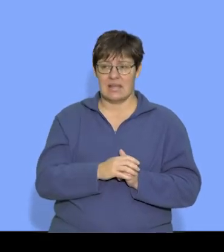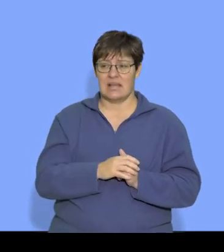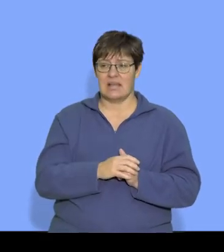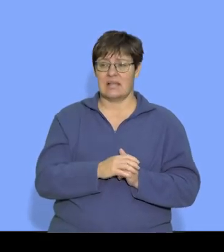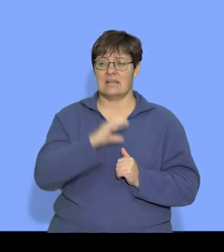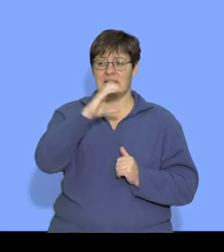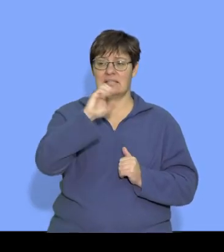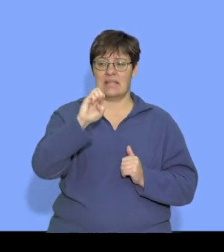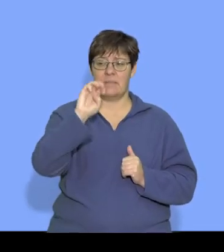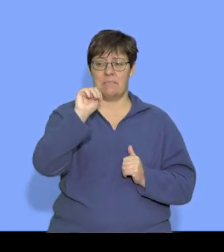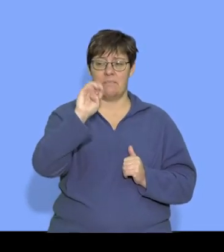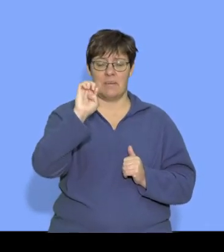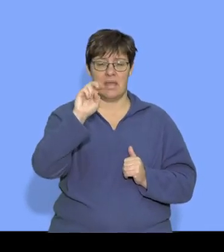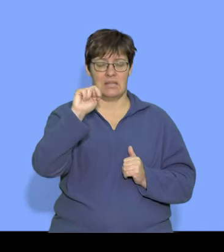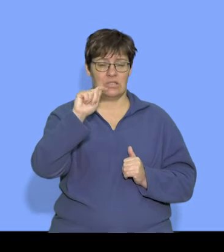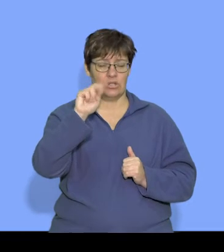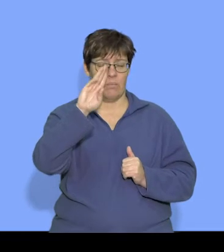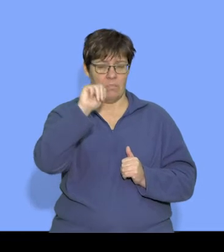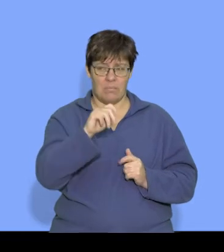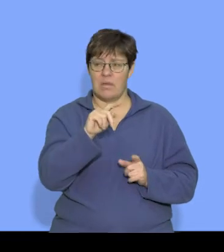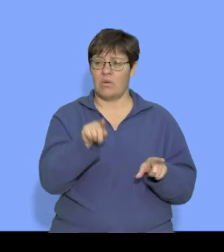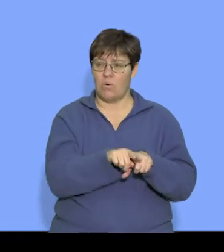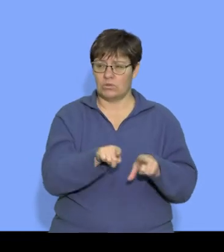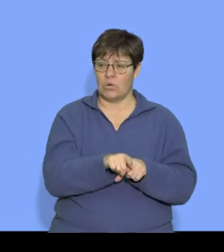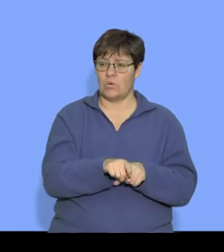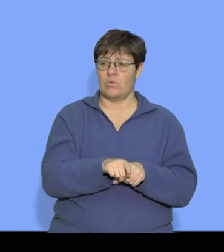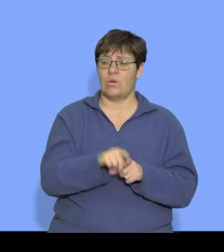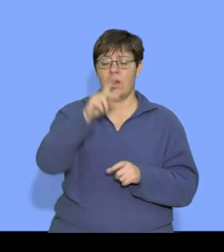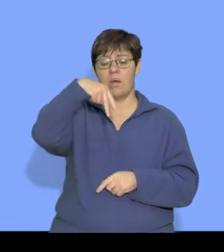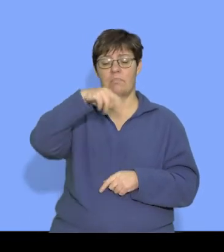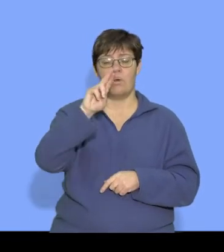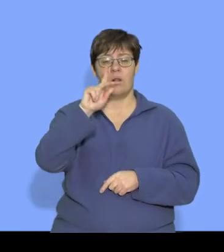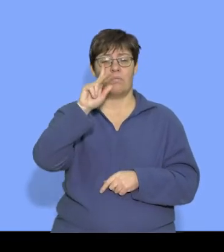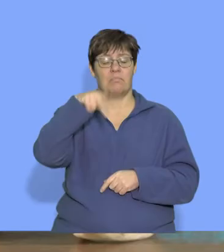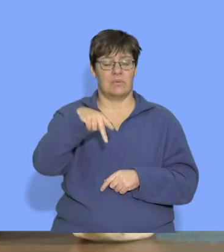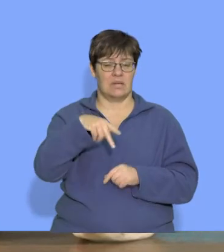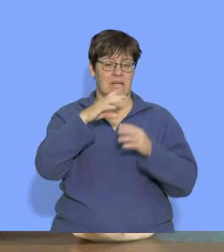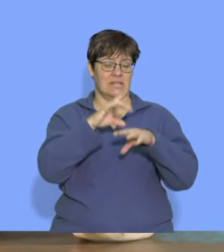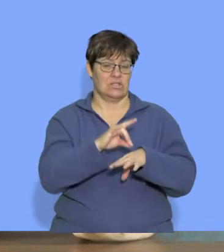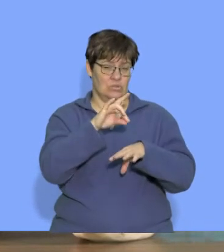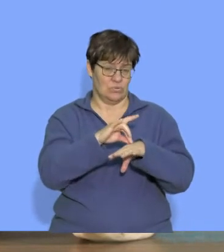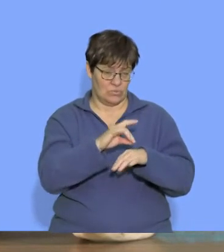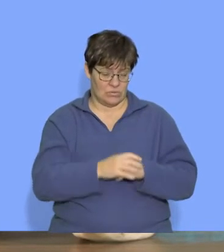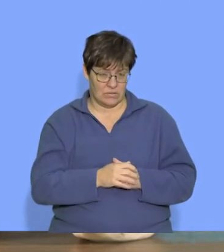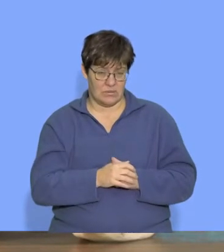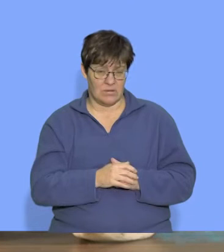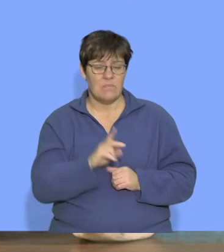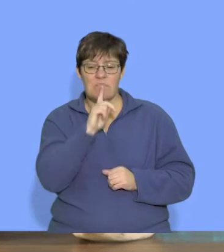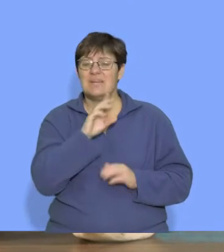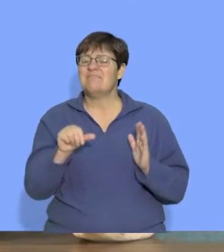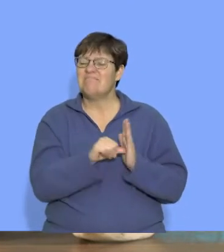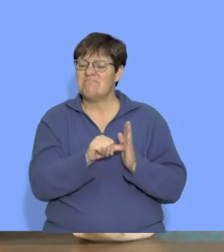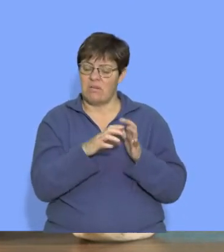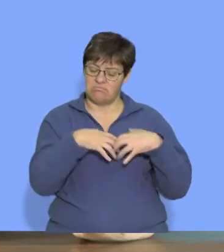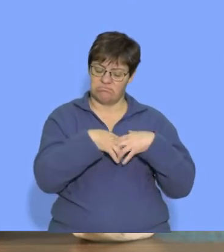cementum, and pulp tissue. So guys, it's not for exam purposes that you need to know this, but it's important that we recognize what is it